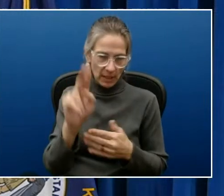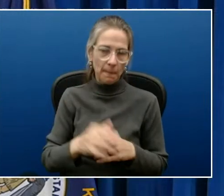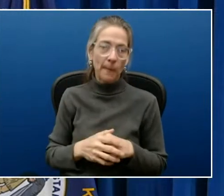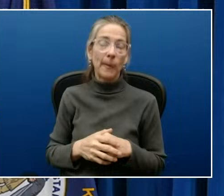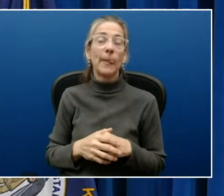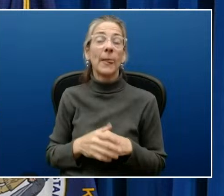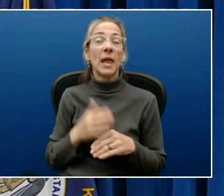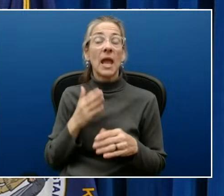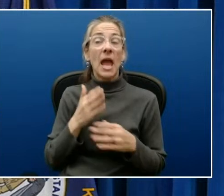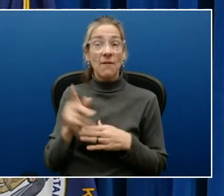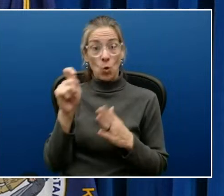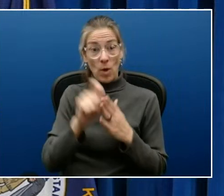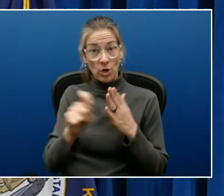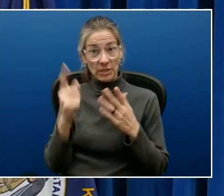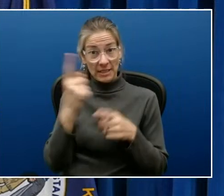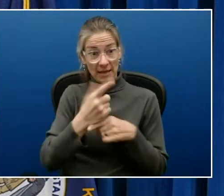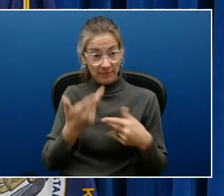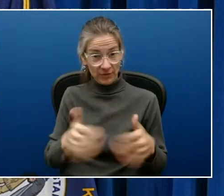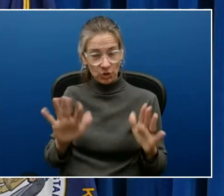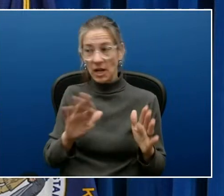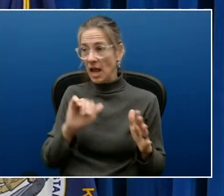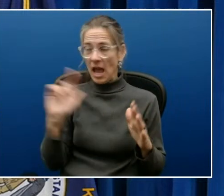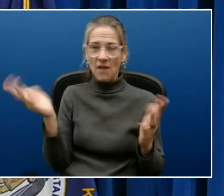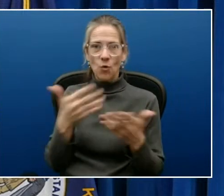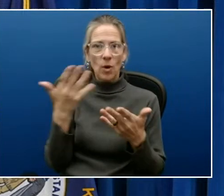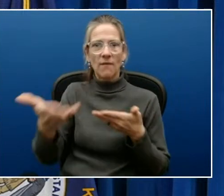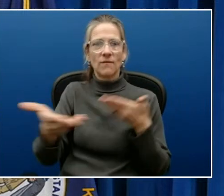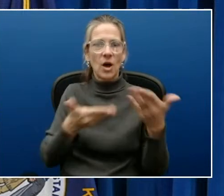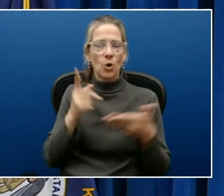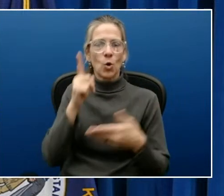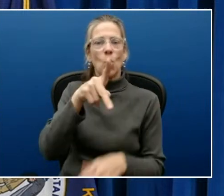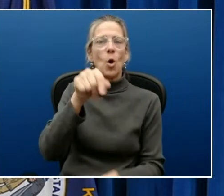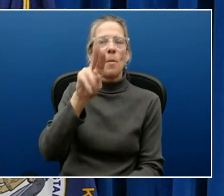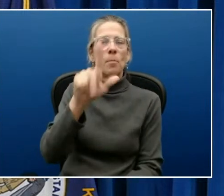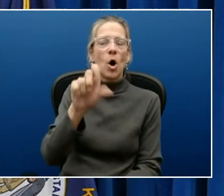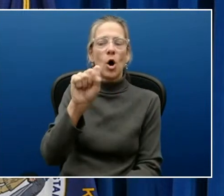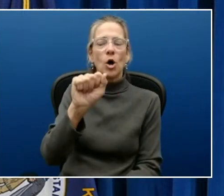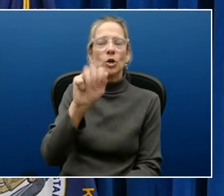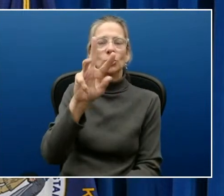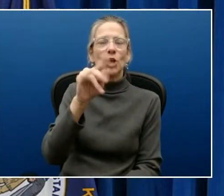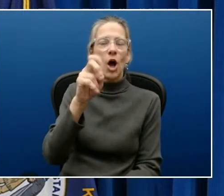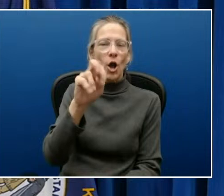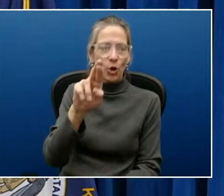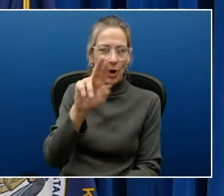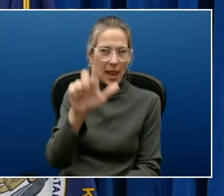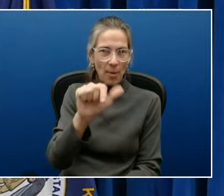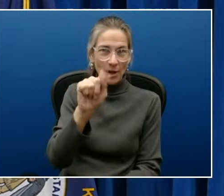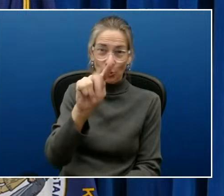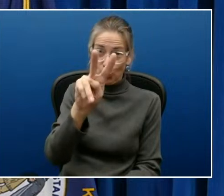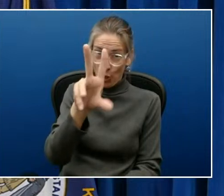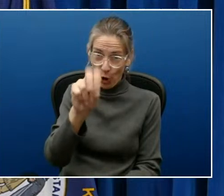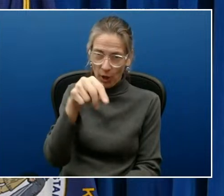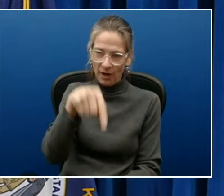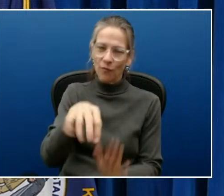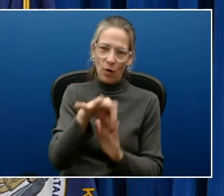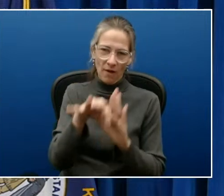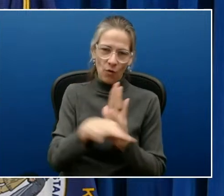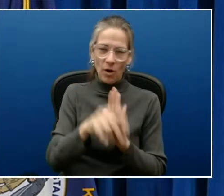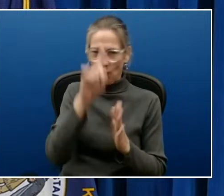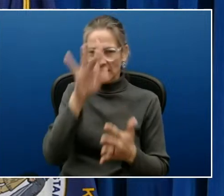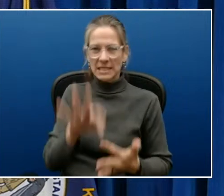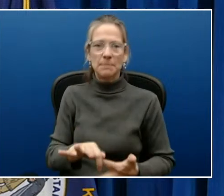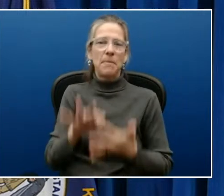Writers' Day, everyone is invited to the Paul Sawyer Public Library at 2:30, that's here in Frankfort, for a special